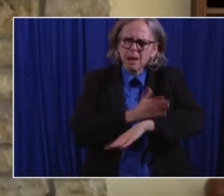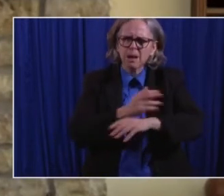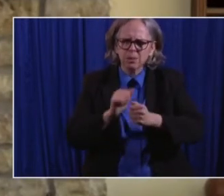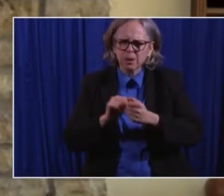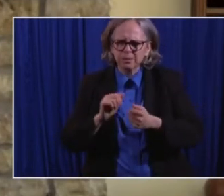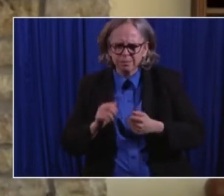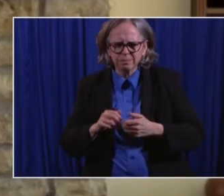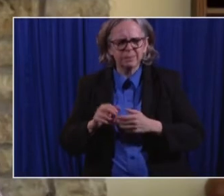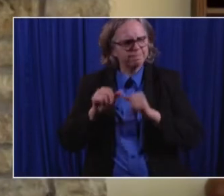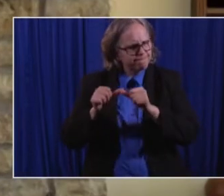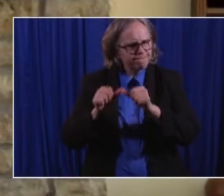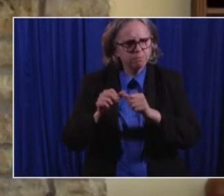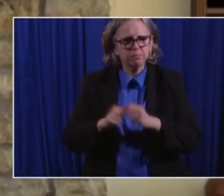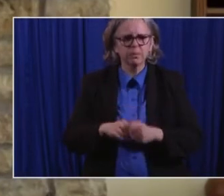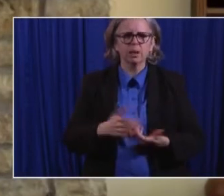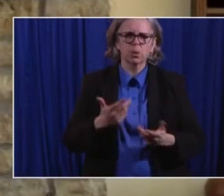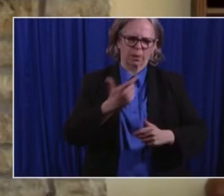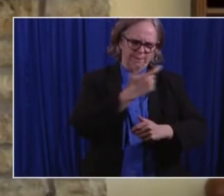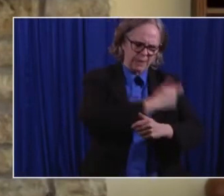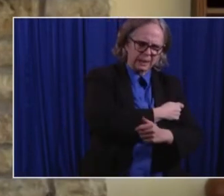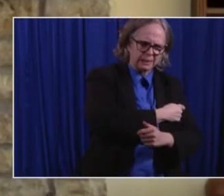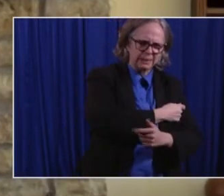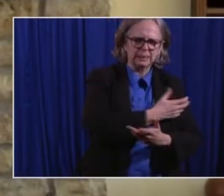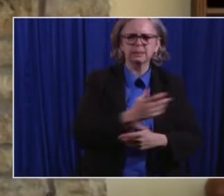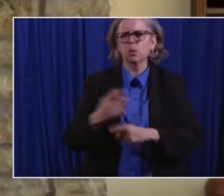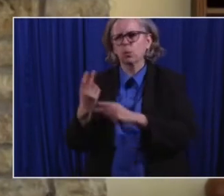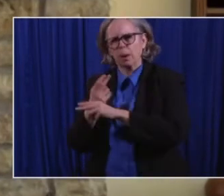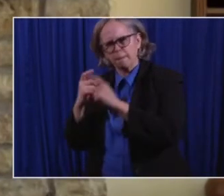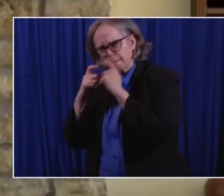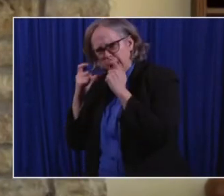vaccination. We got to keep that